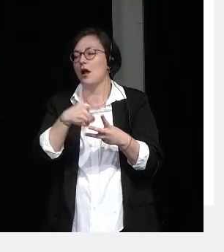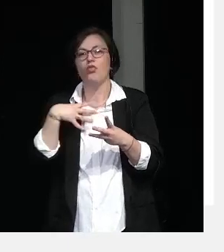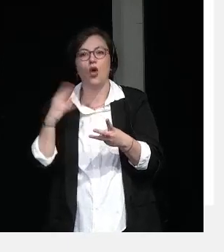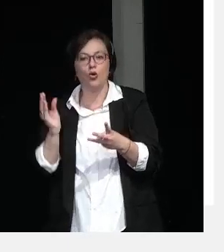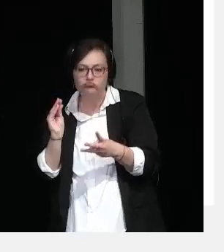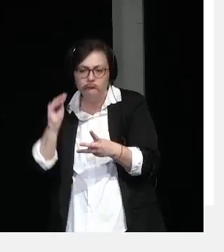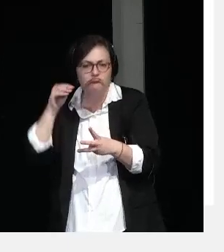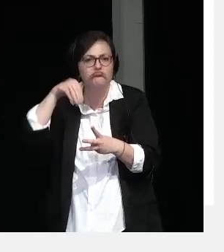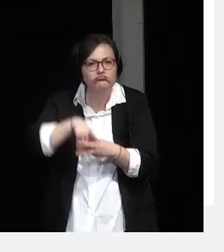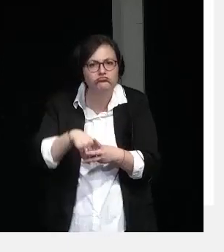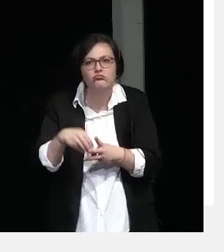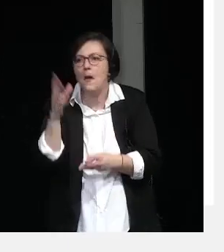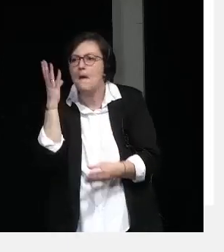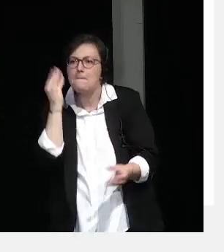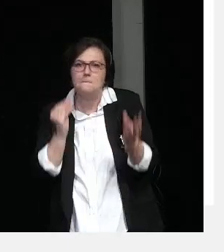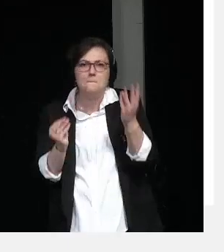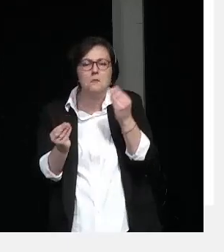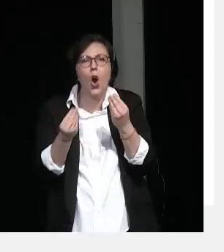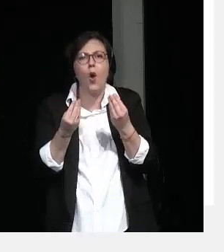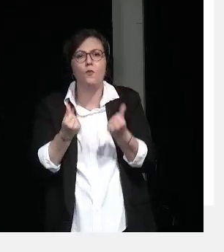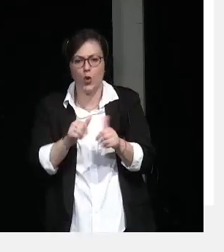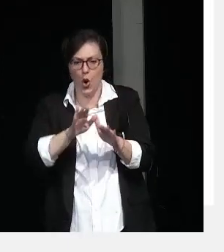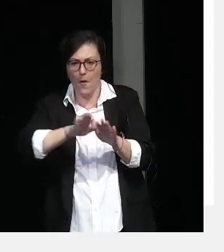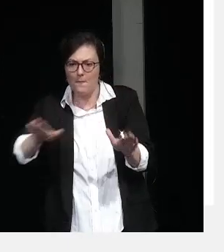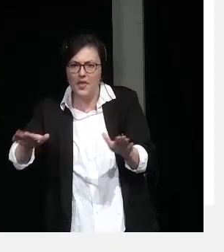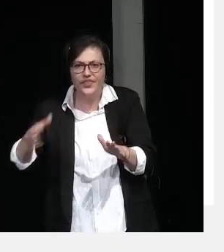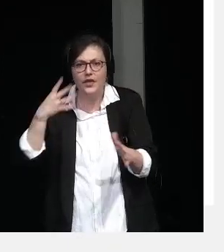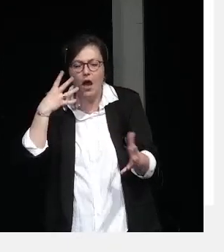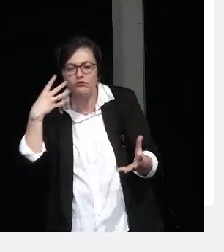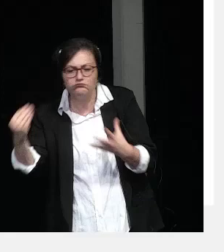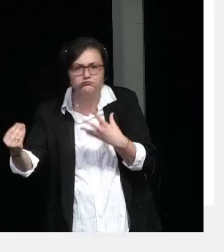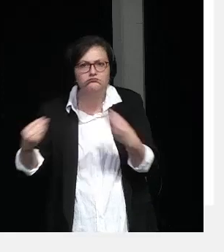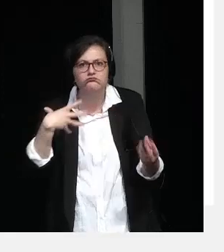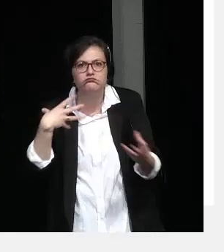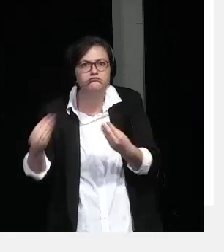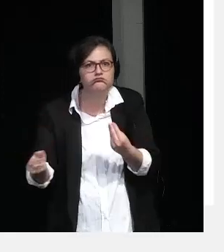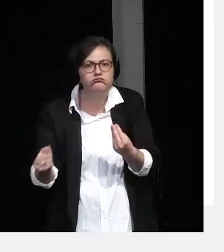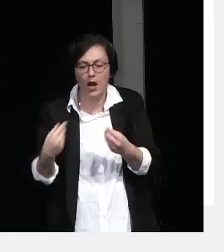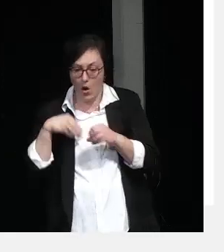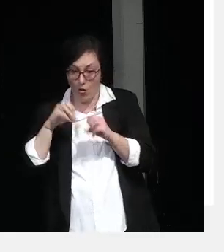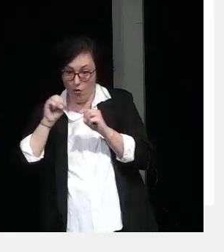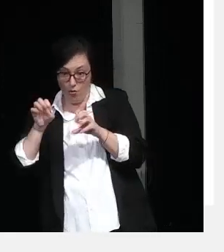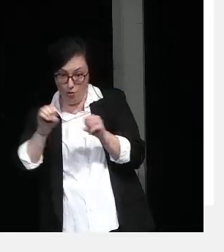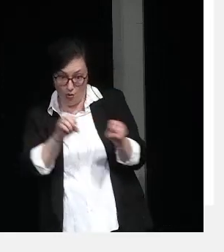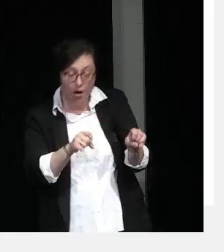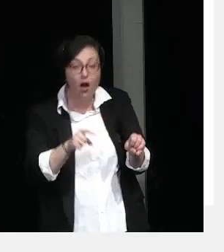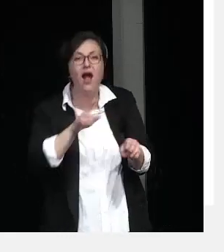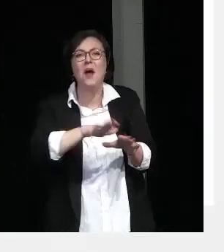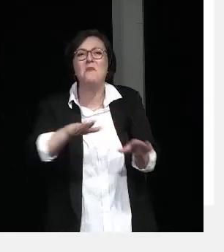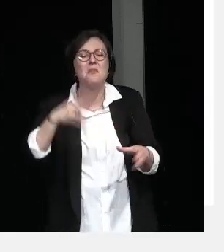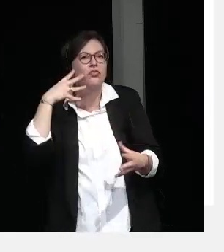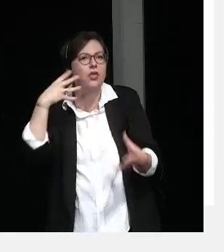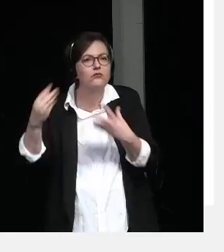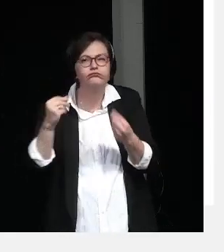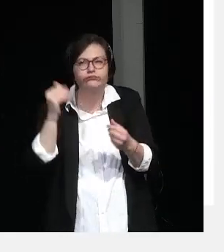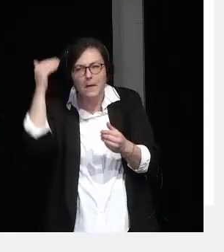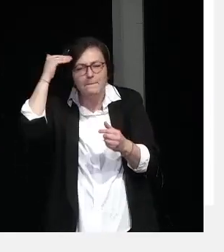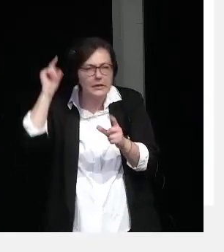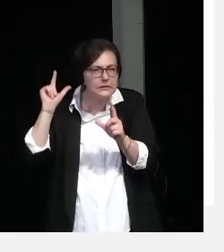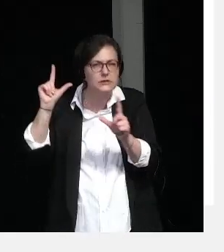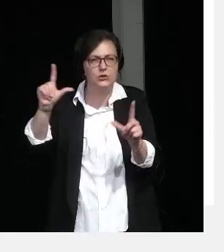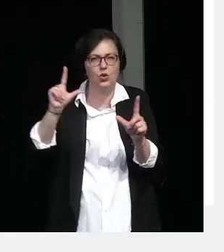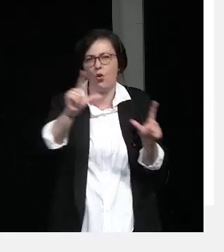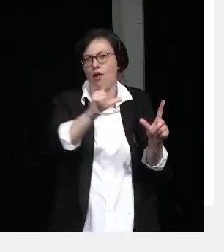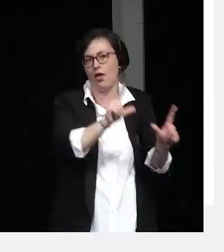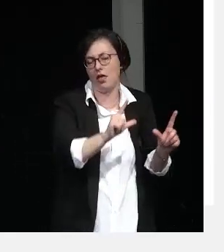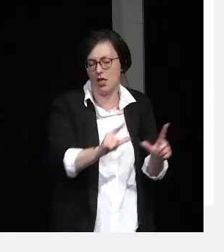children get their feet into the learning, representation, which is the what of learning, and